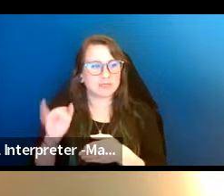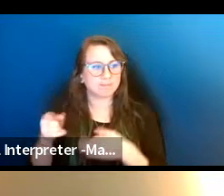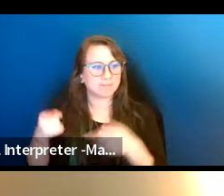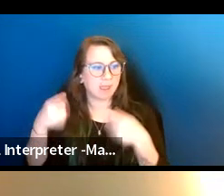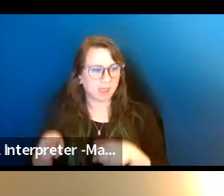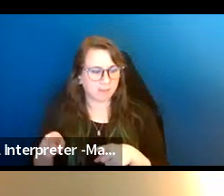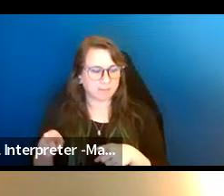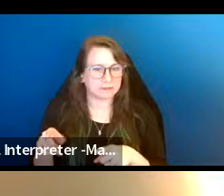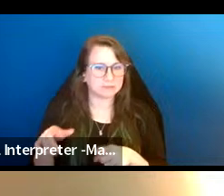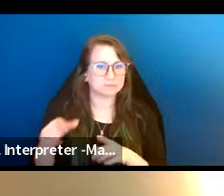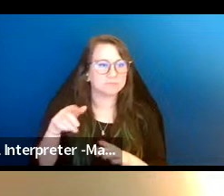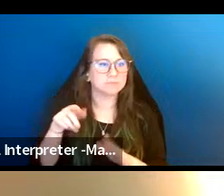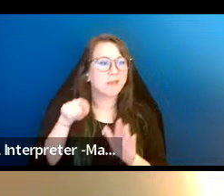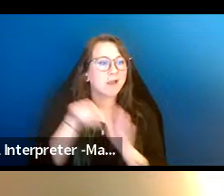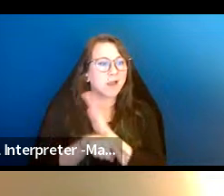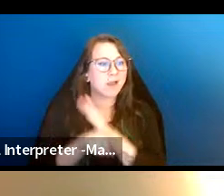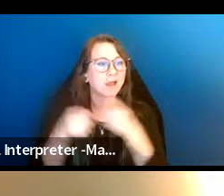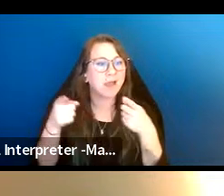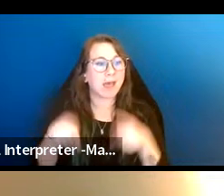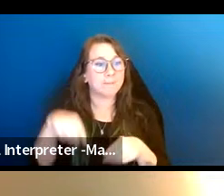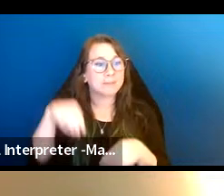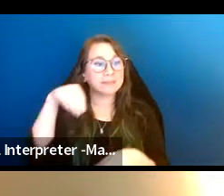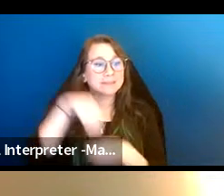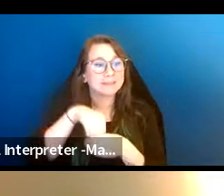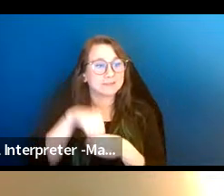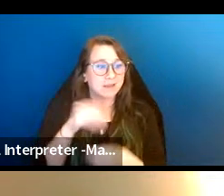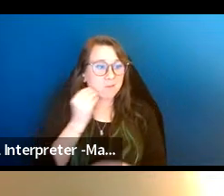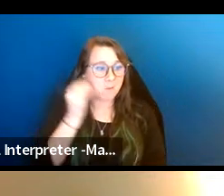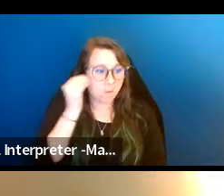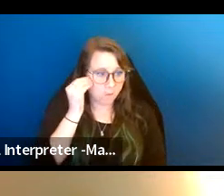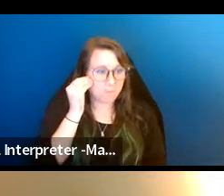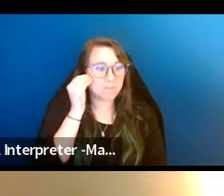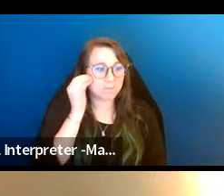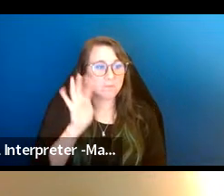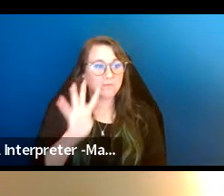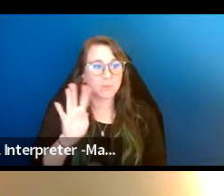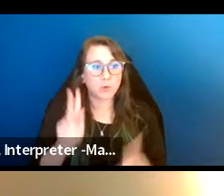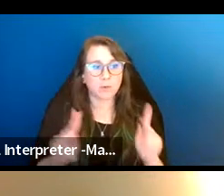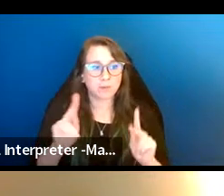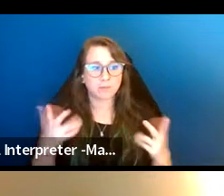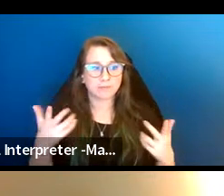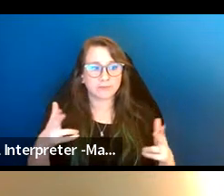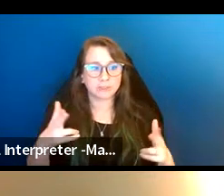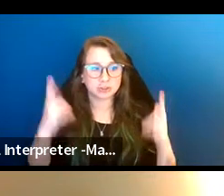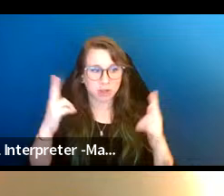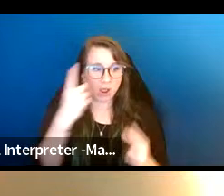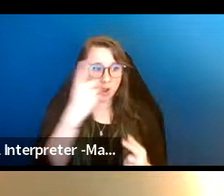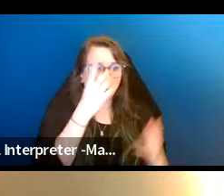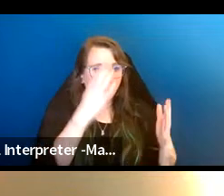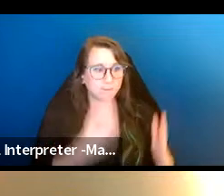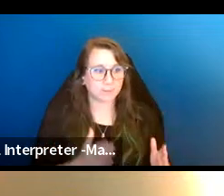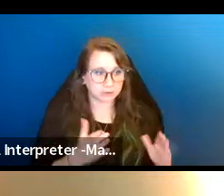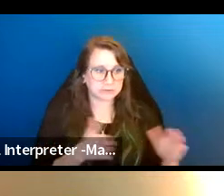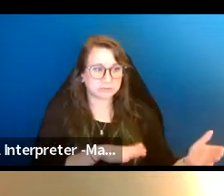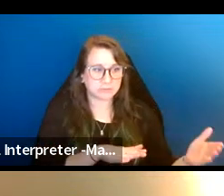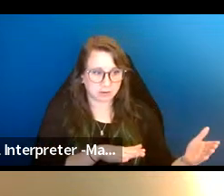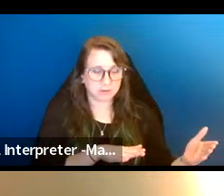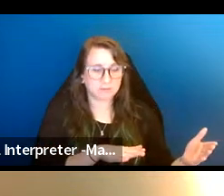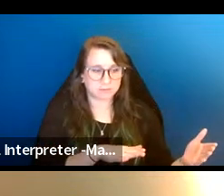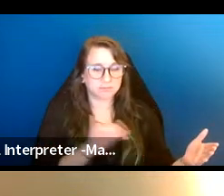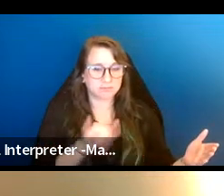homicide occurred inside of a residence, and 4 people were shot, with 1 person losing their life. That